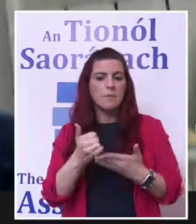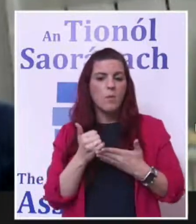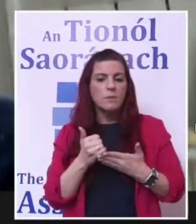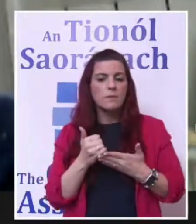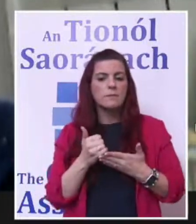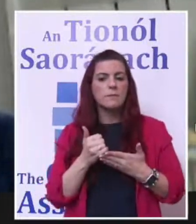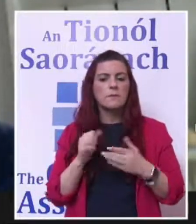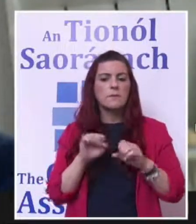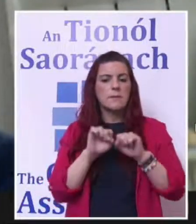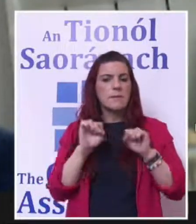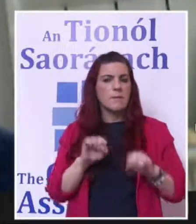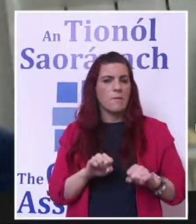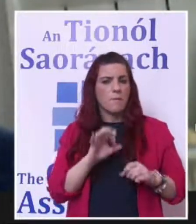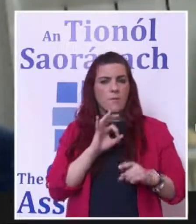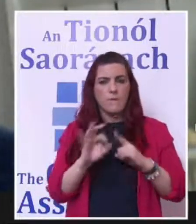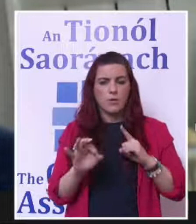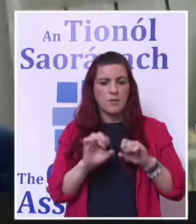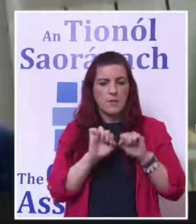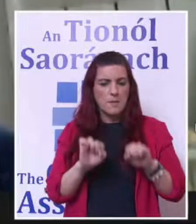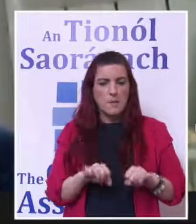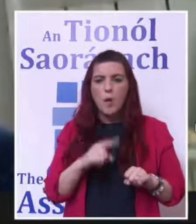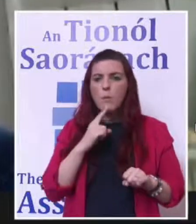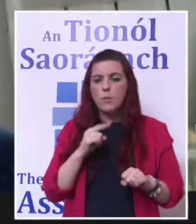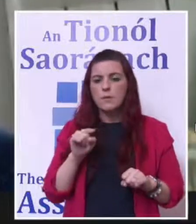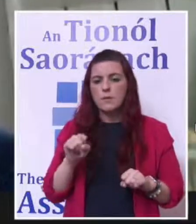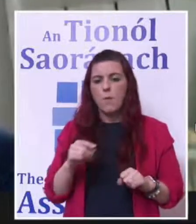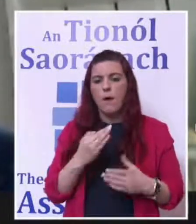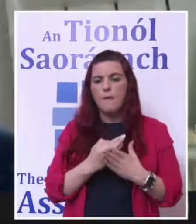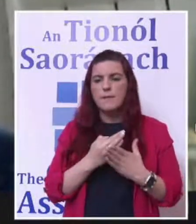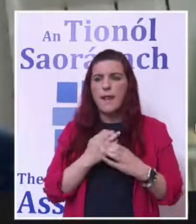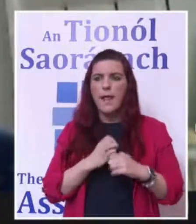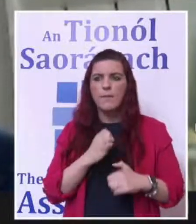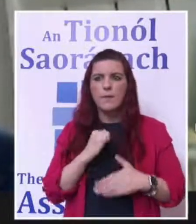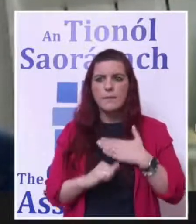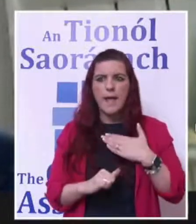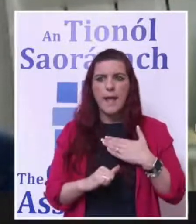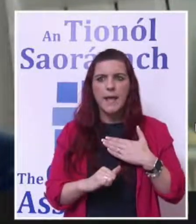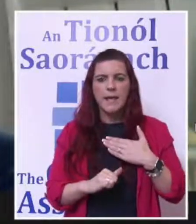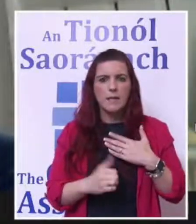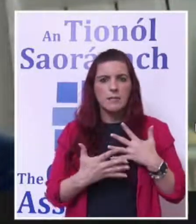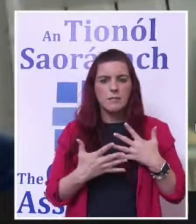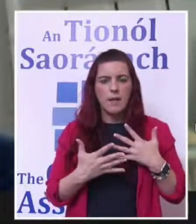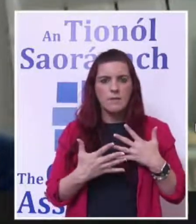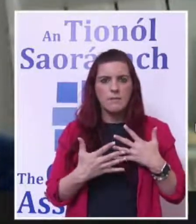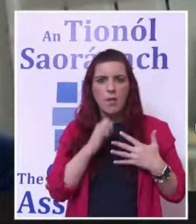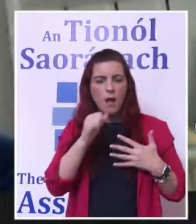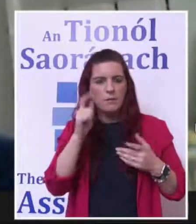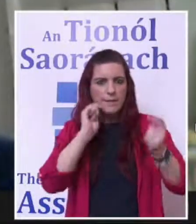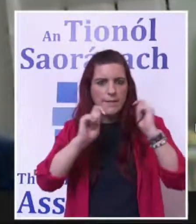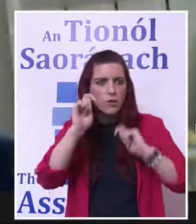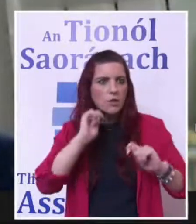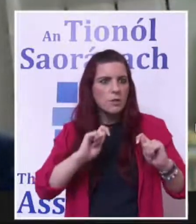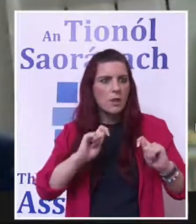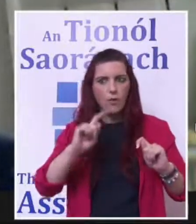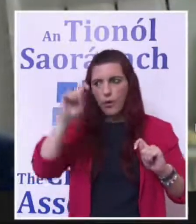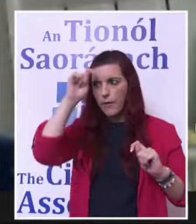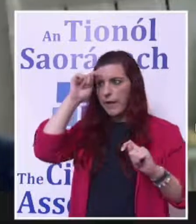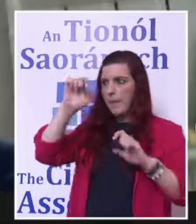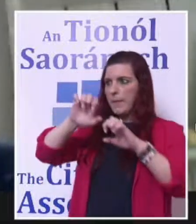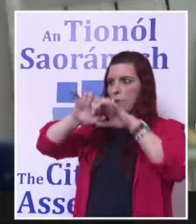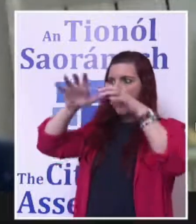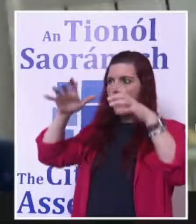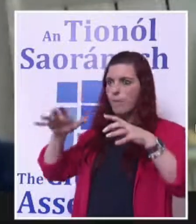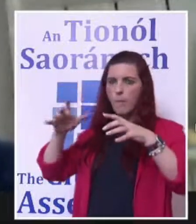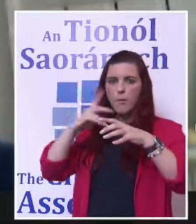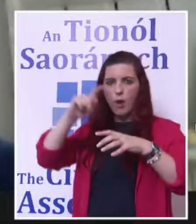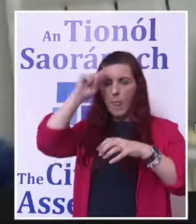administrative and professional regimes, is they're so caught up in the day-to-day and dealing with, things that weren't even